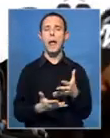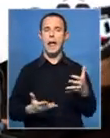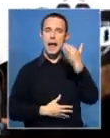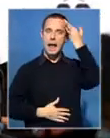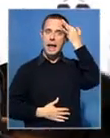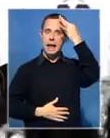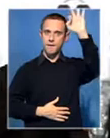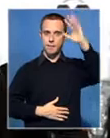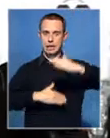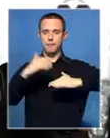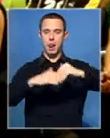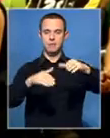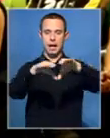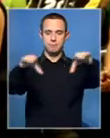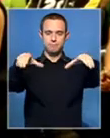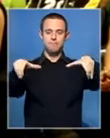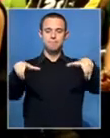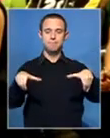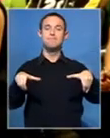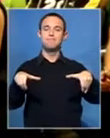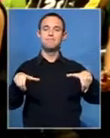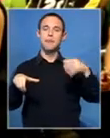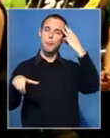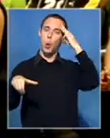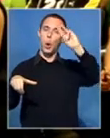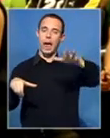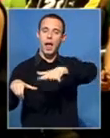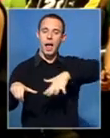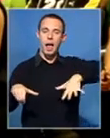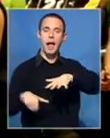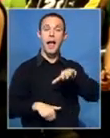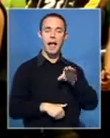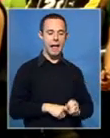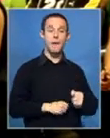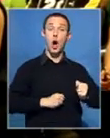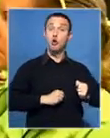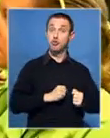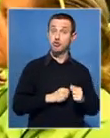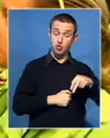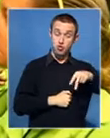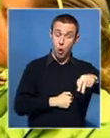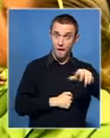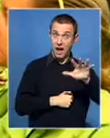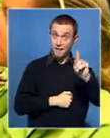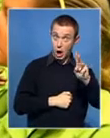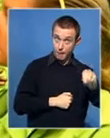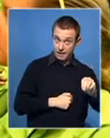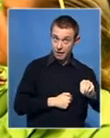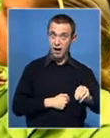be a 5-kilometer walk, a 9.4-kilometer walk or run, a 27-kilometer run,